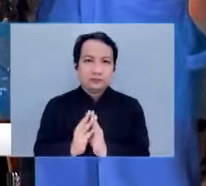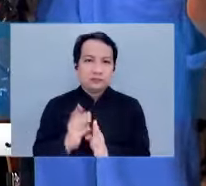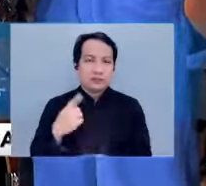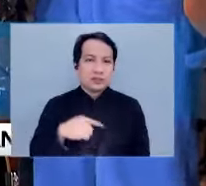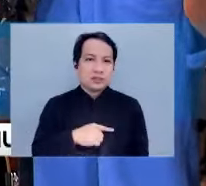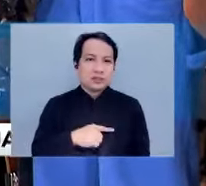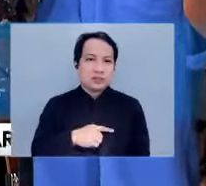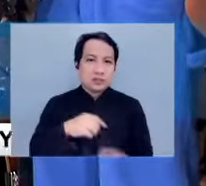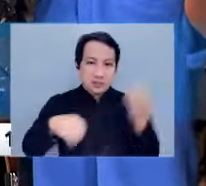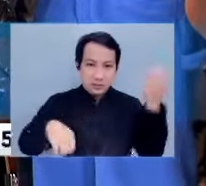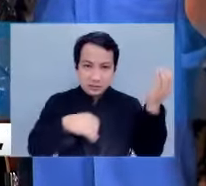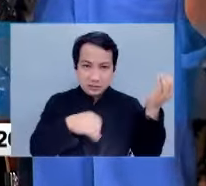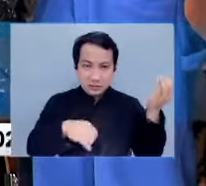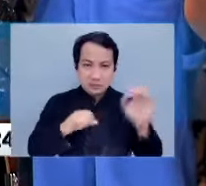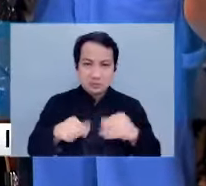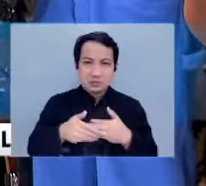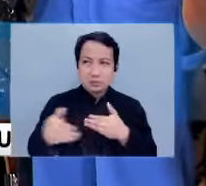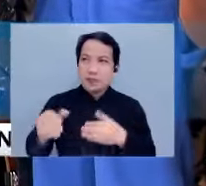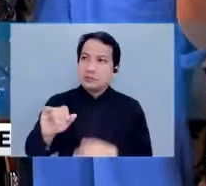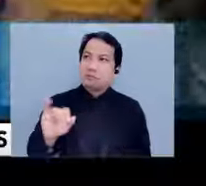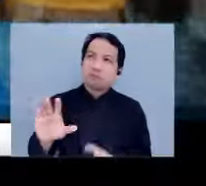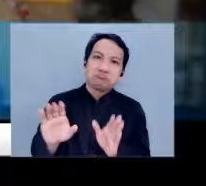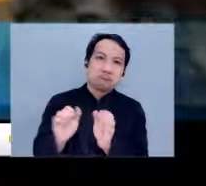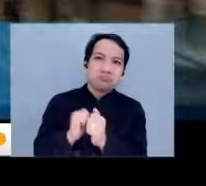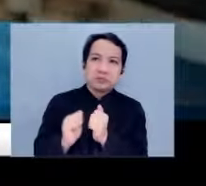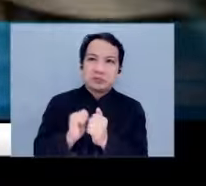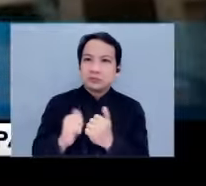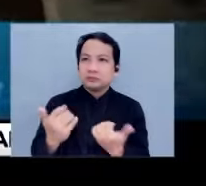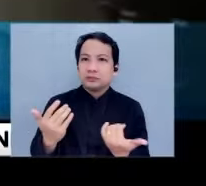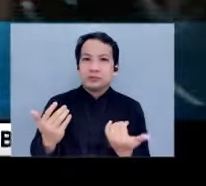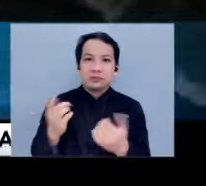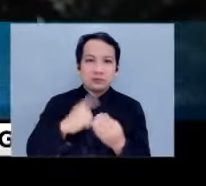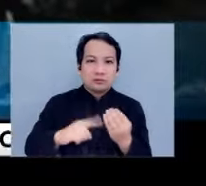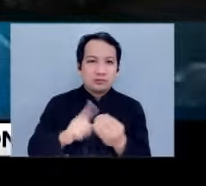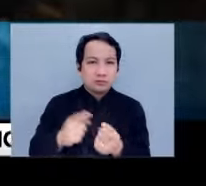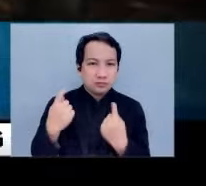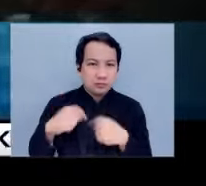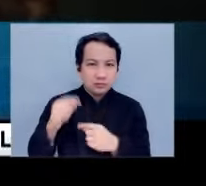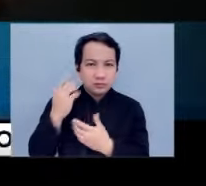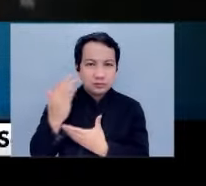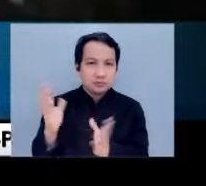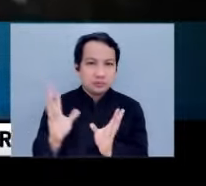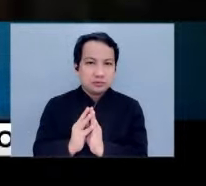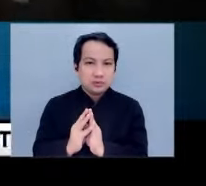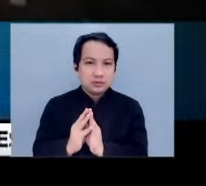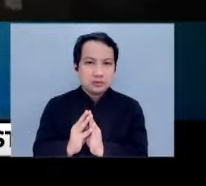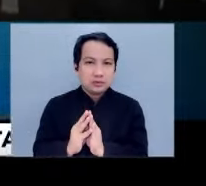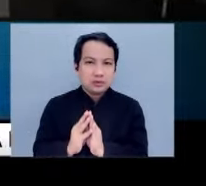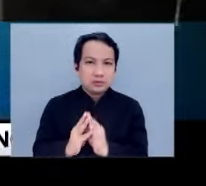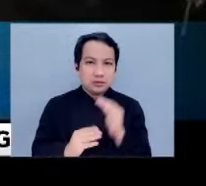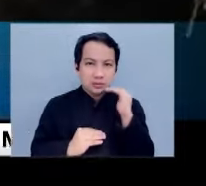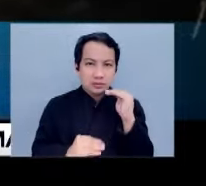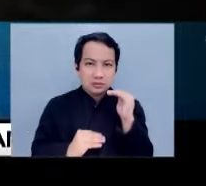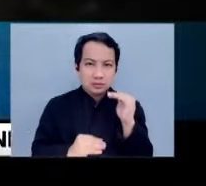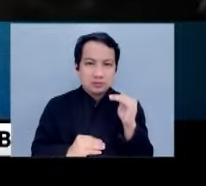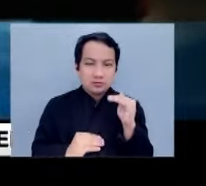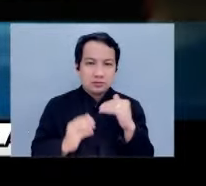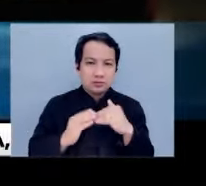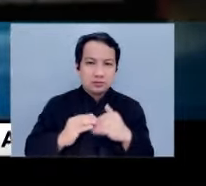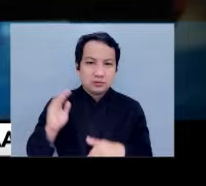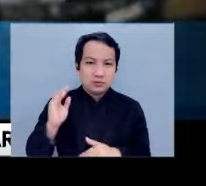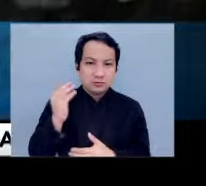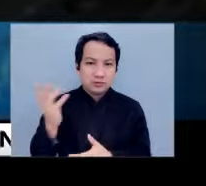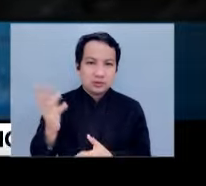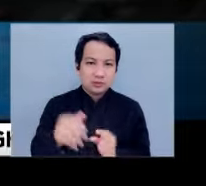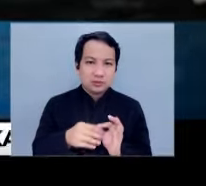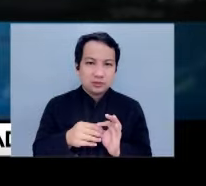instruments. And so kumbaga parang may times na we try to, you know, limit each other or like encourage each other kung saan pa